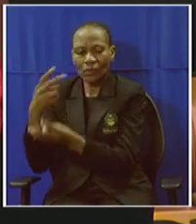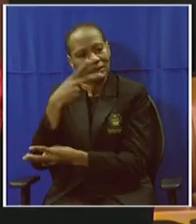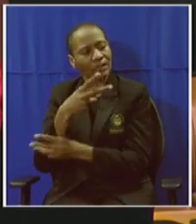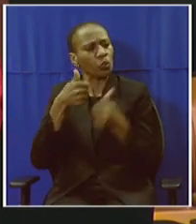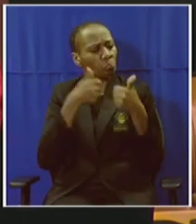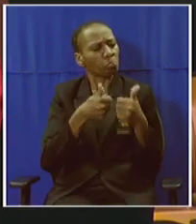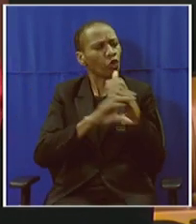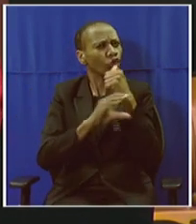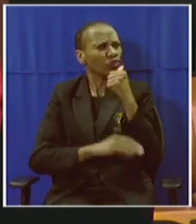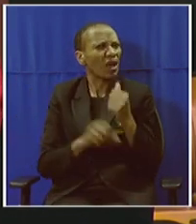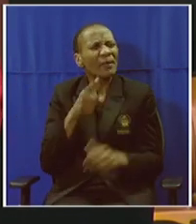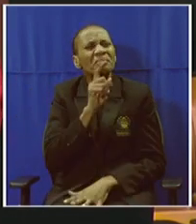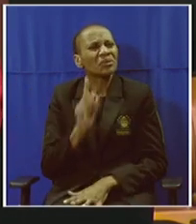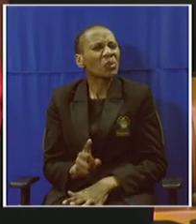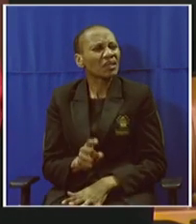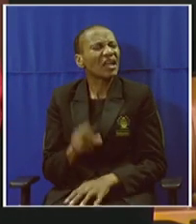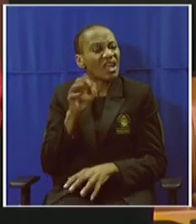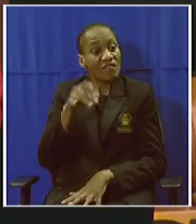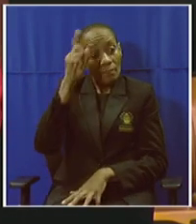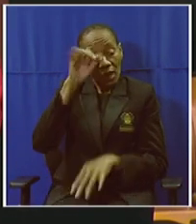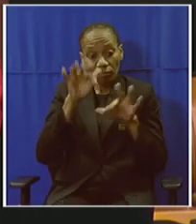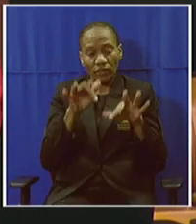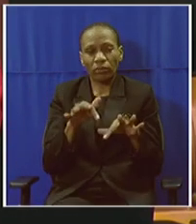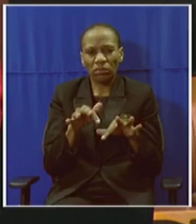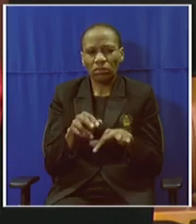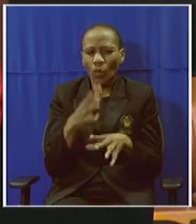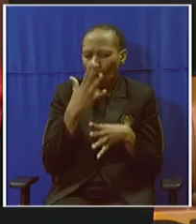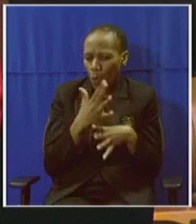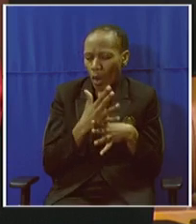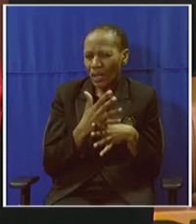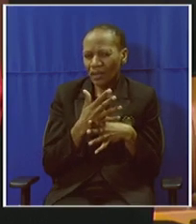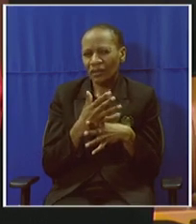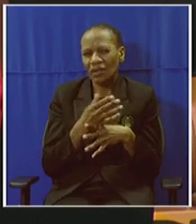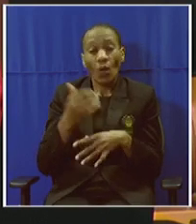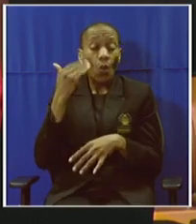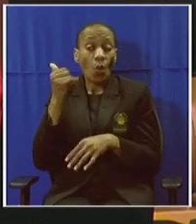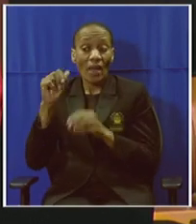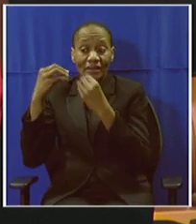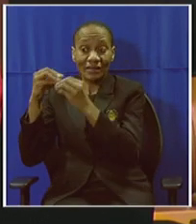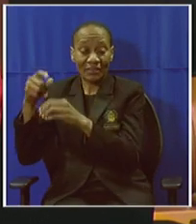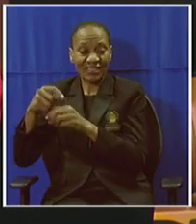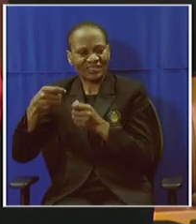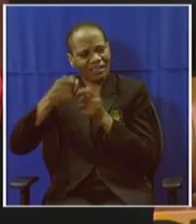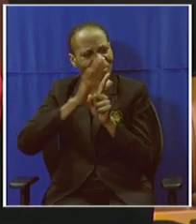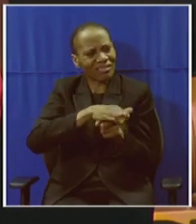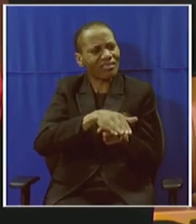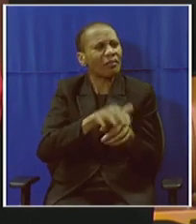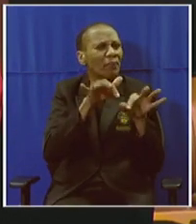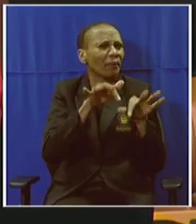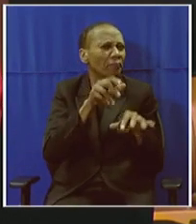this means nothing to majority of black people who work for these white-owned companies.